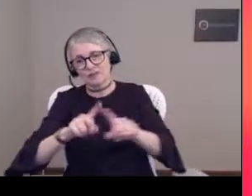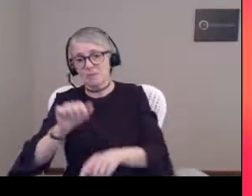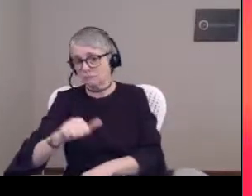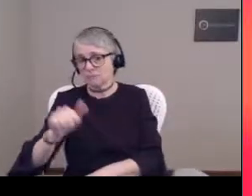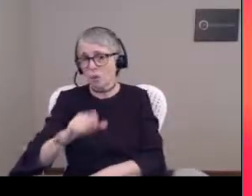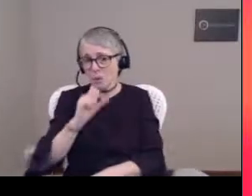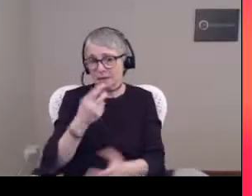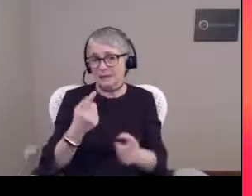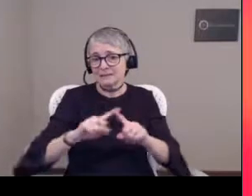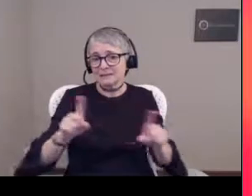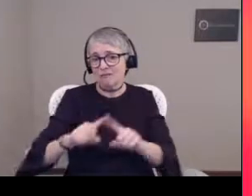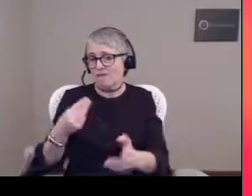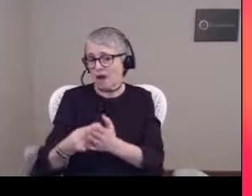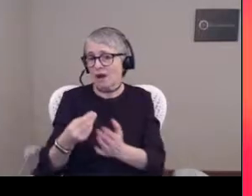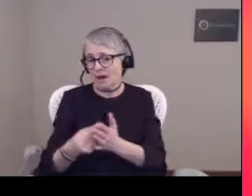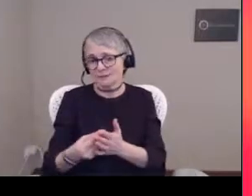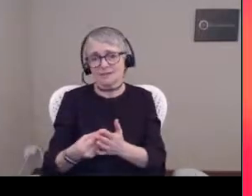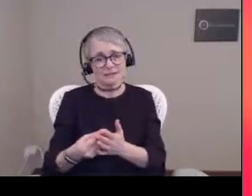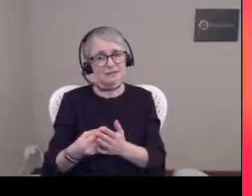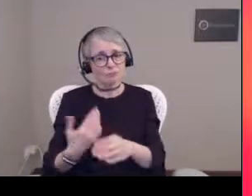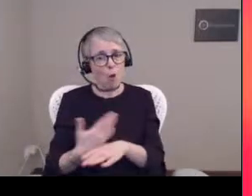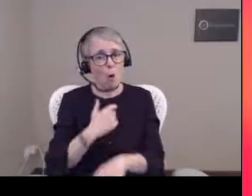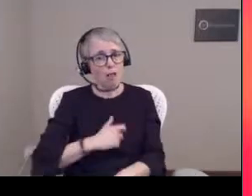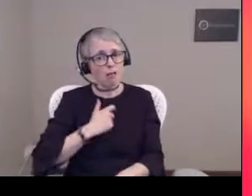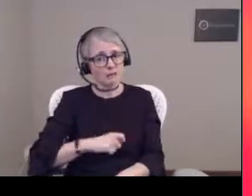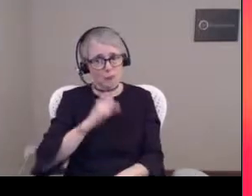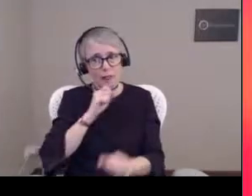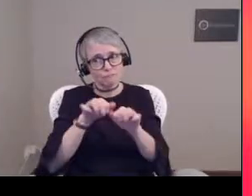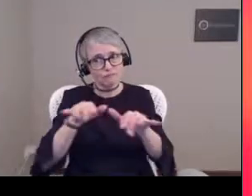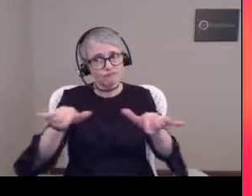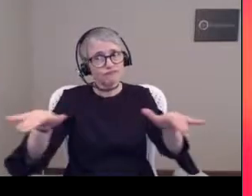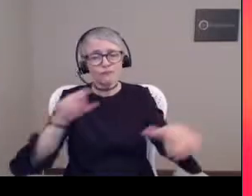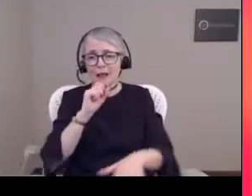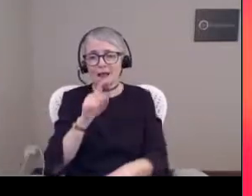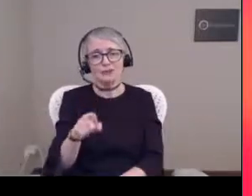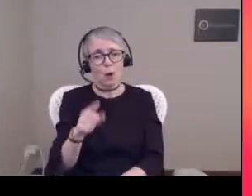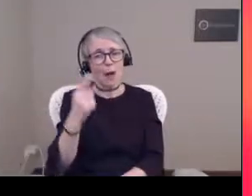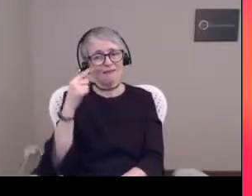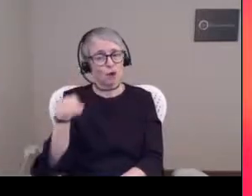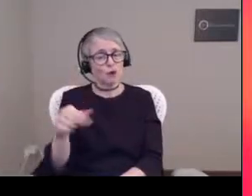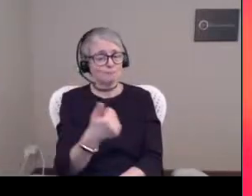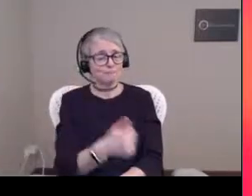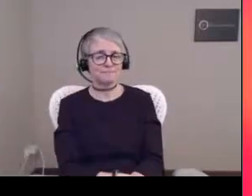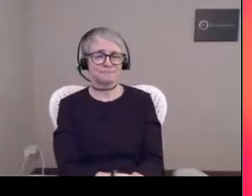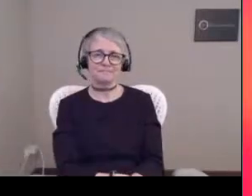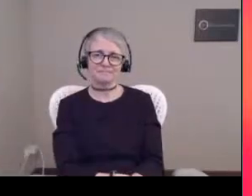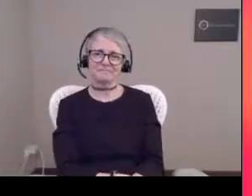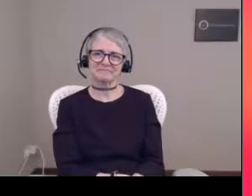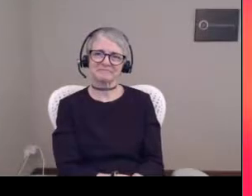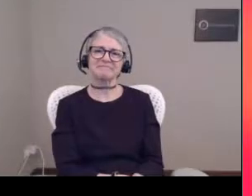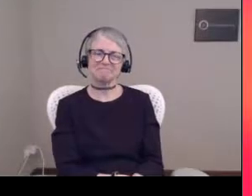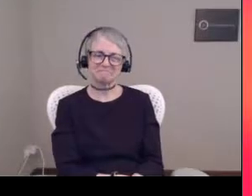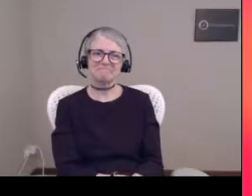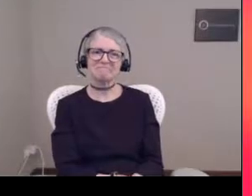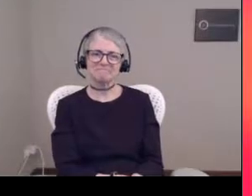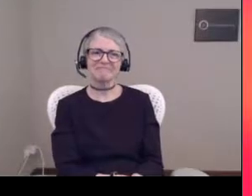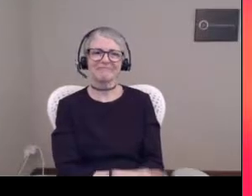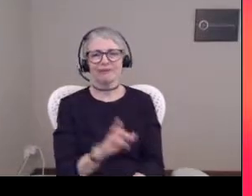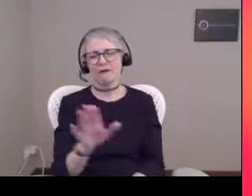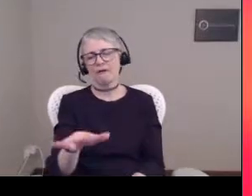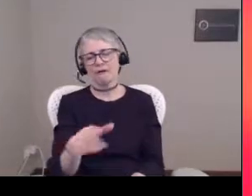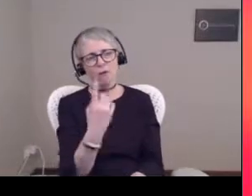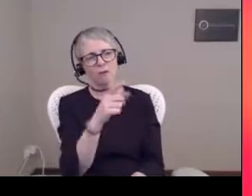finance world over the next sort of 2 to 3 months in London as well. So do keep an eye out. And a question, I love this